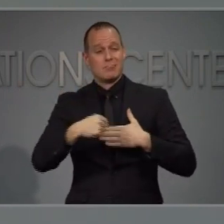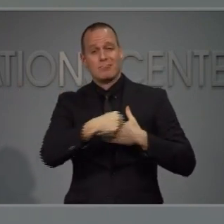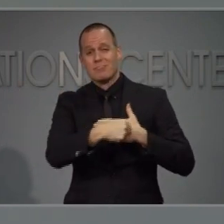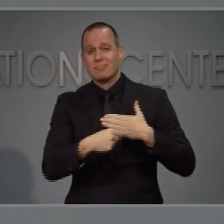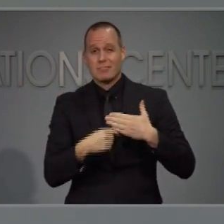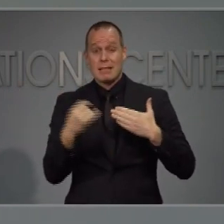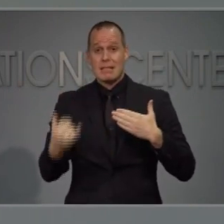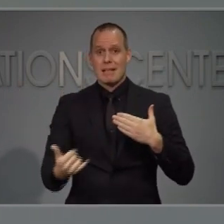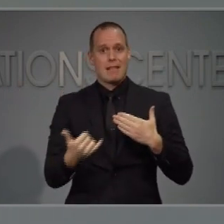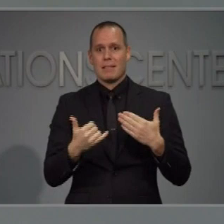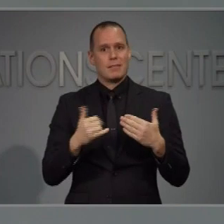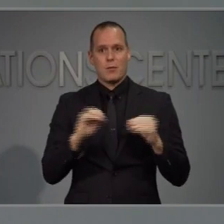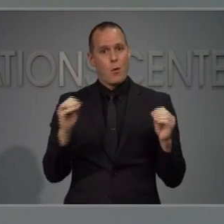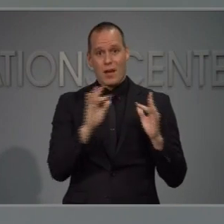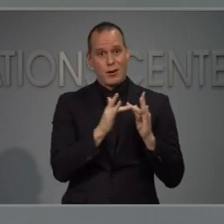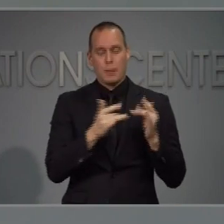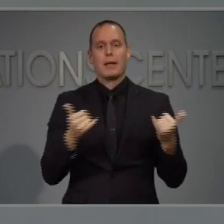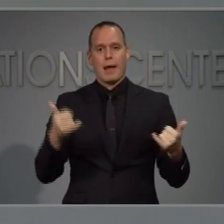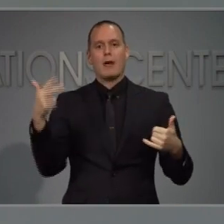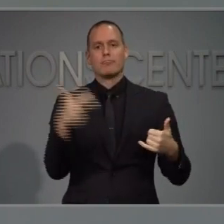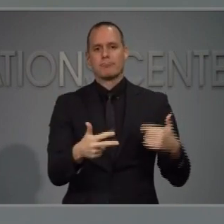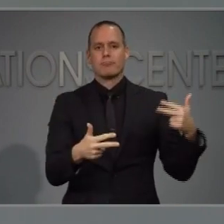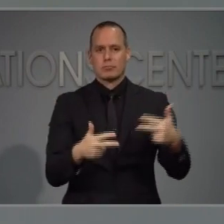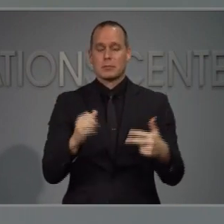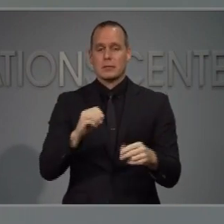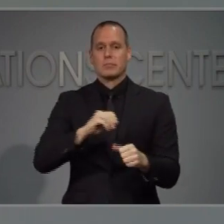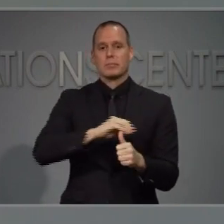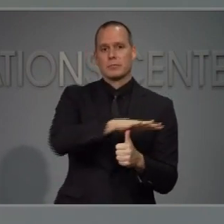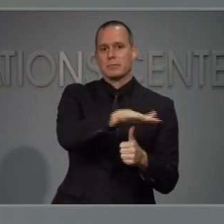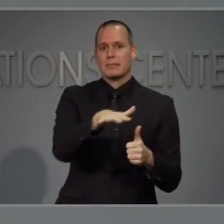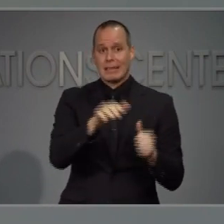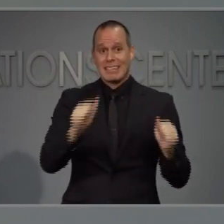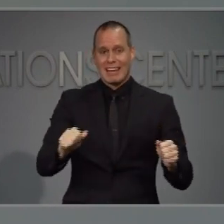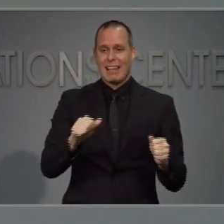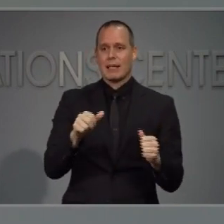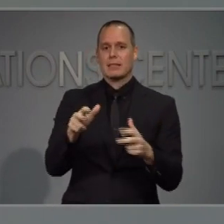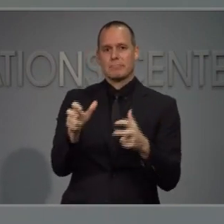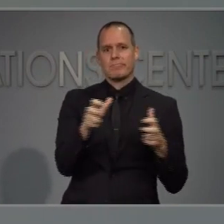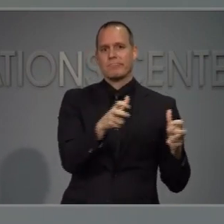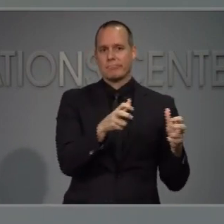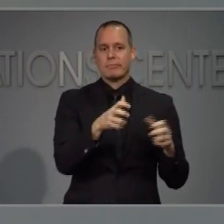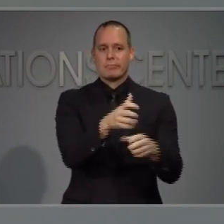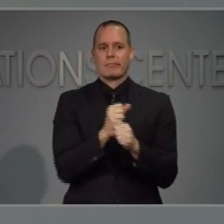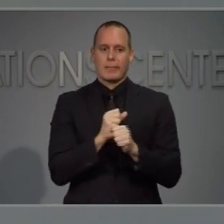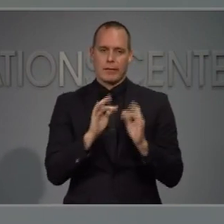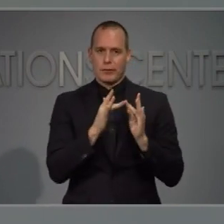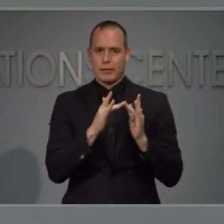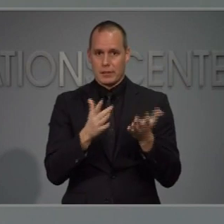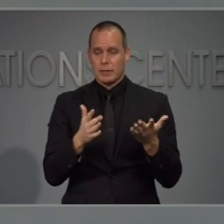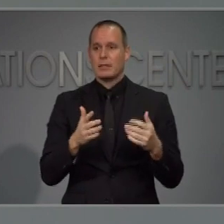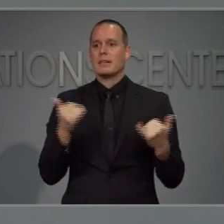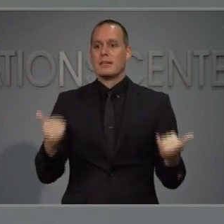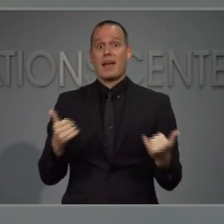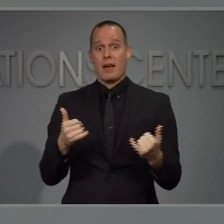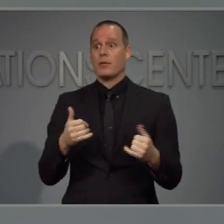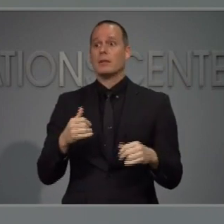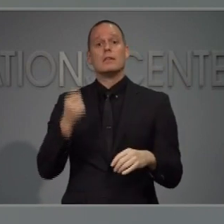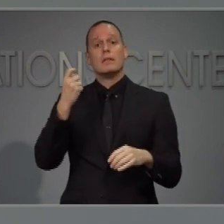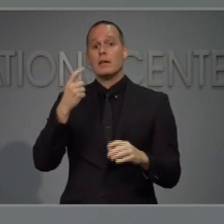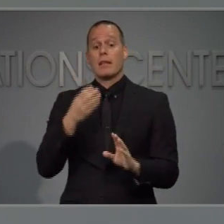internet connectivity or do not have reliable internet connectivity, and then returning back to schools with the results of the previous day's